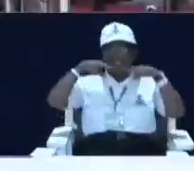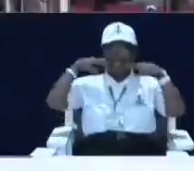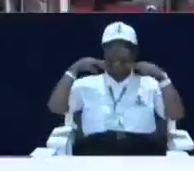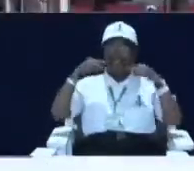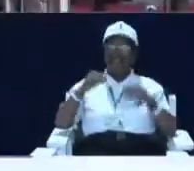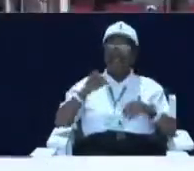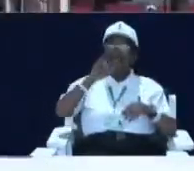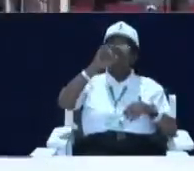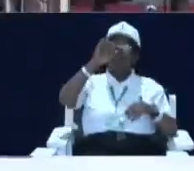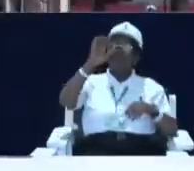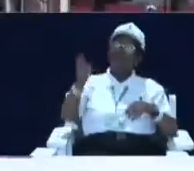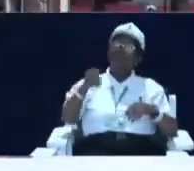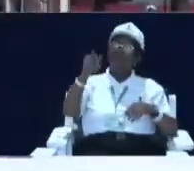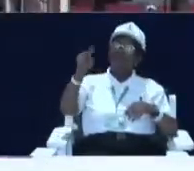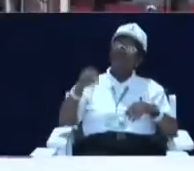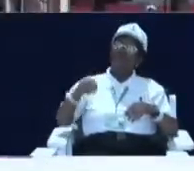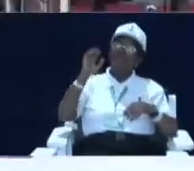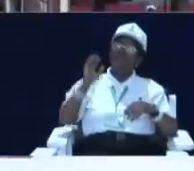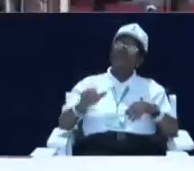John chapter 10, verse 10.